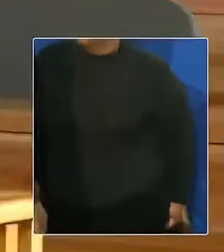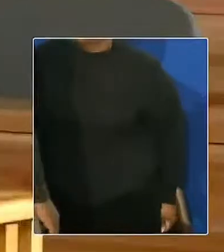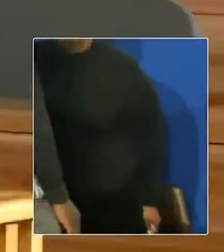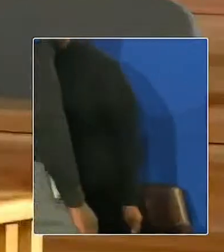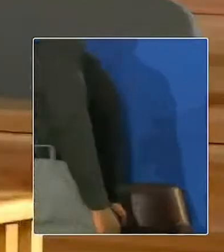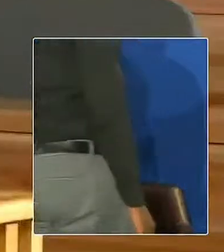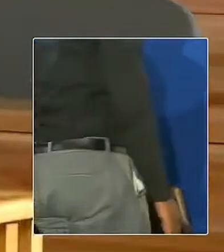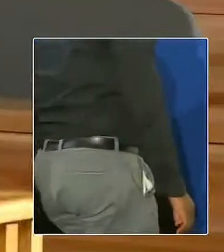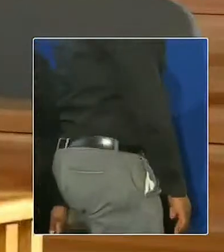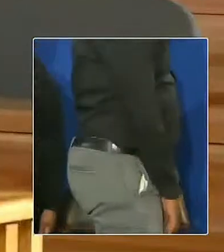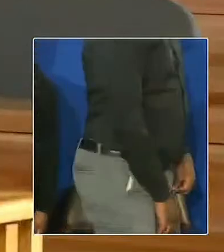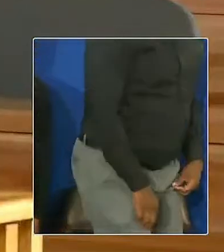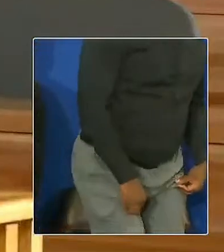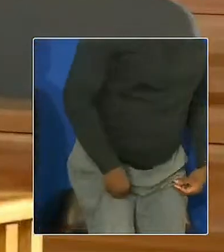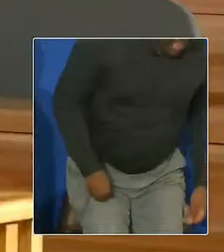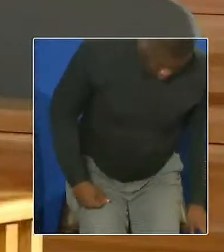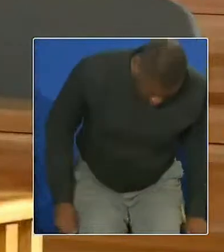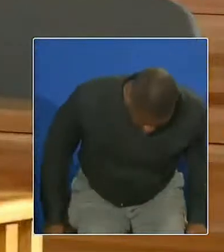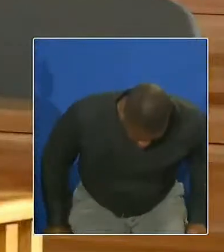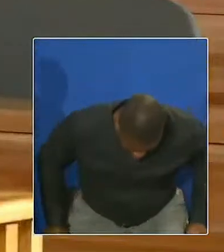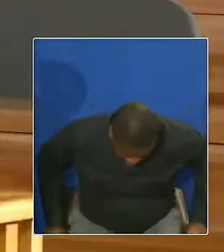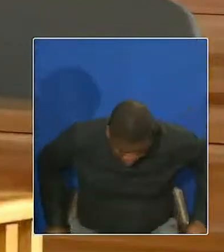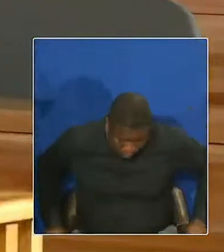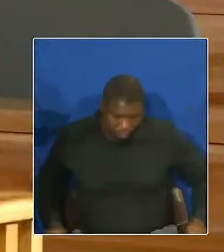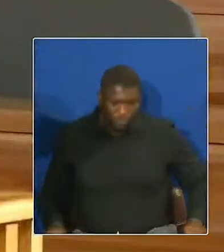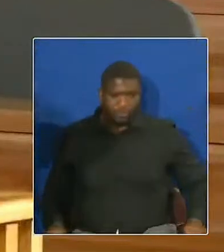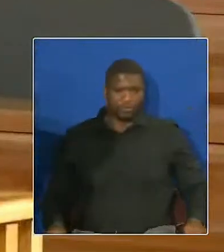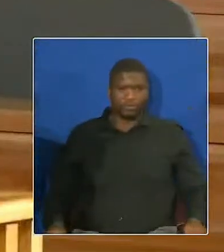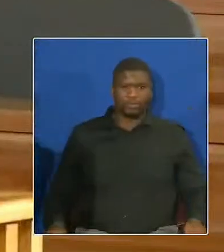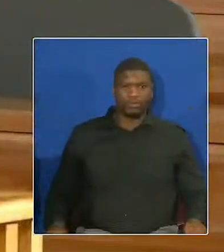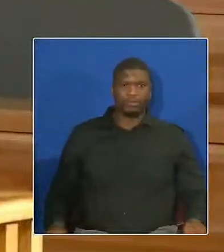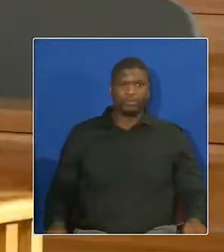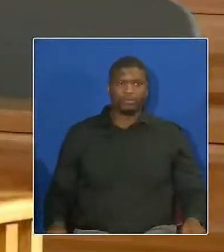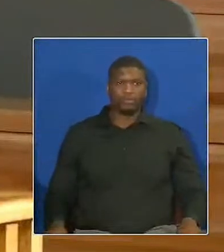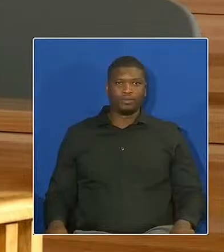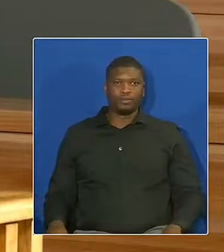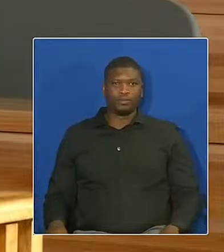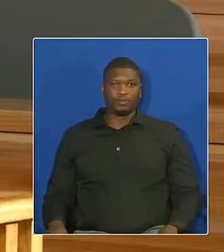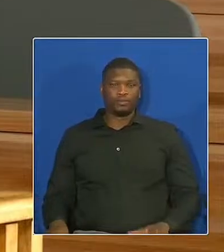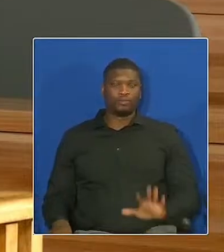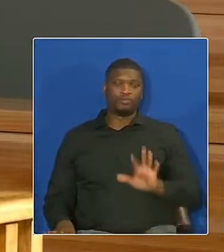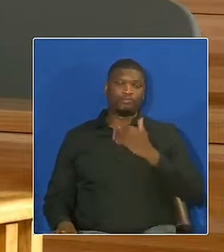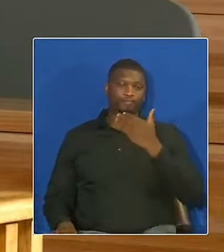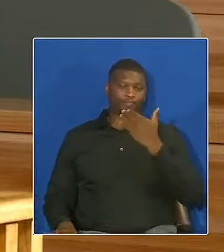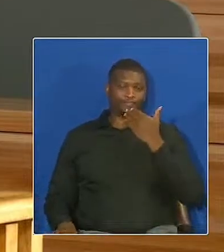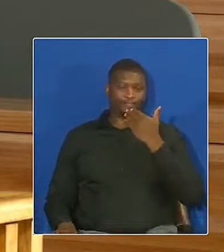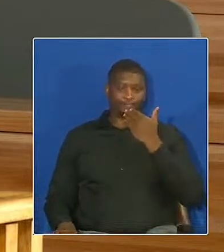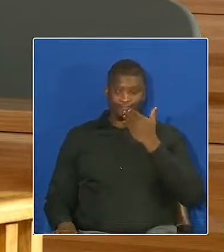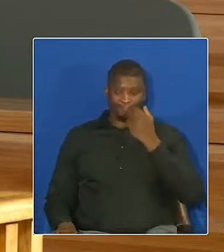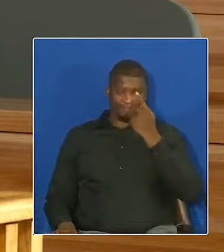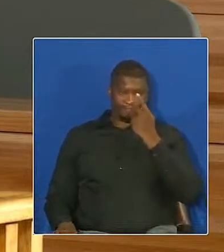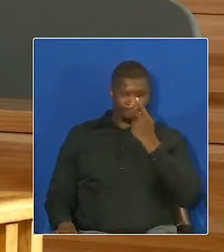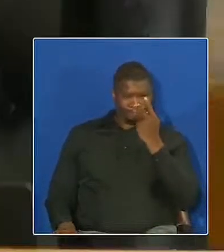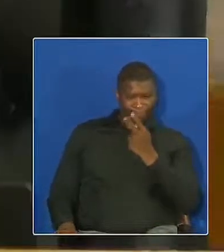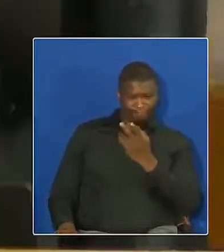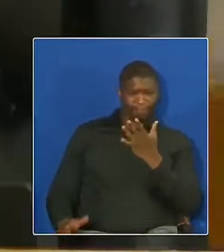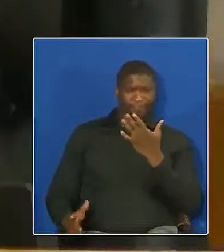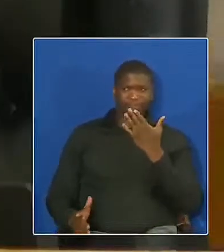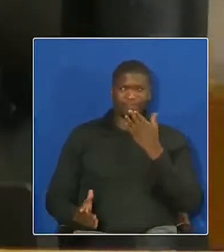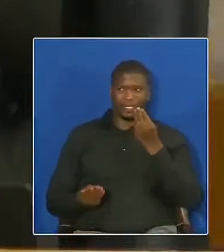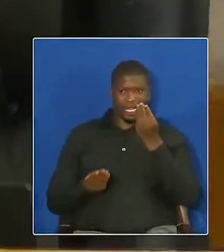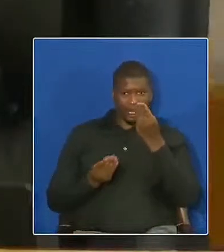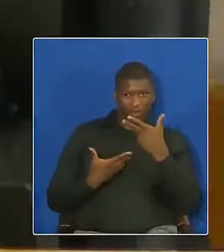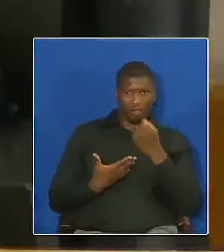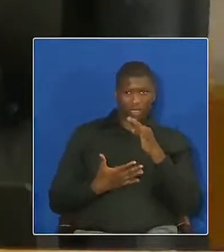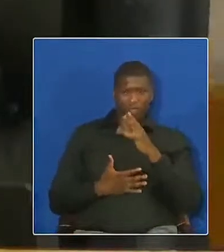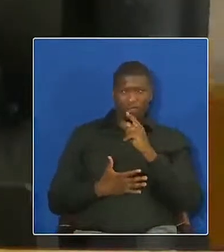Thank you. I mean, maybe for your comment, it seems to me, and tell me if you think I'm stretching it,